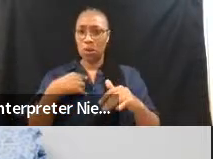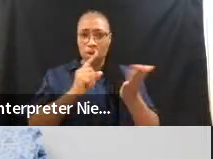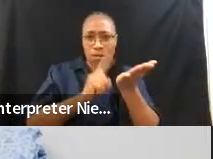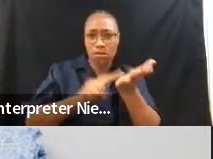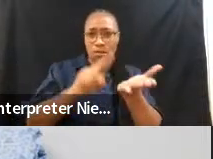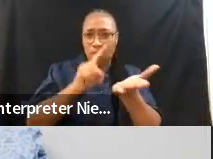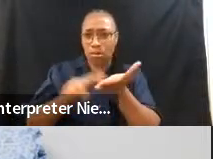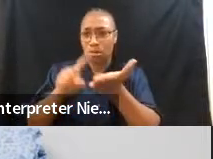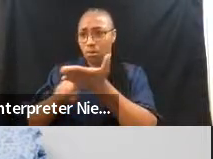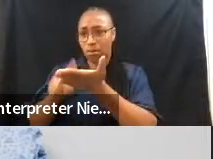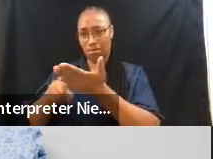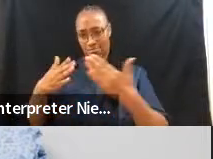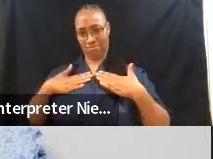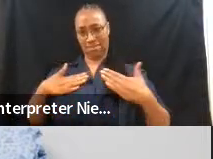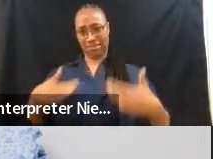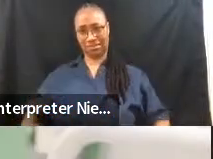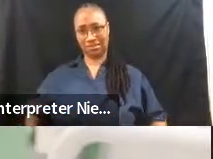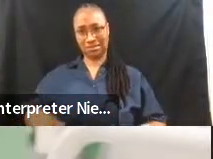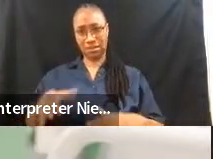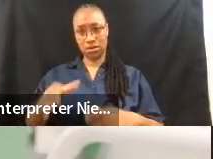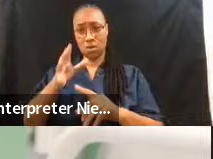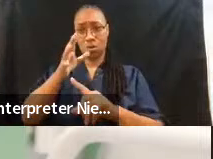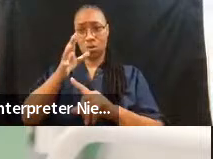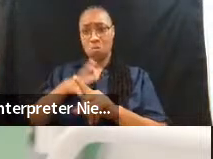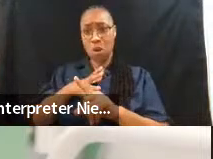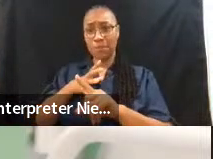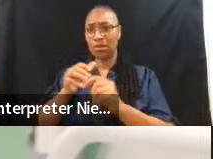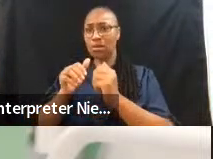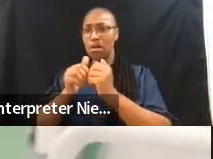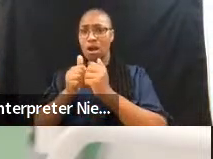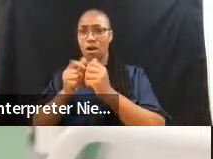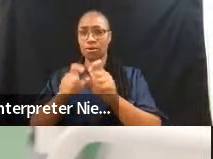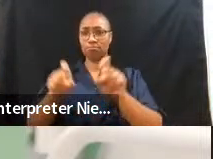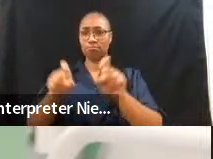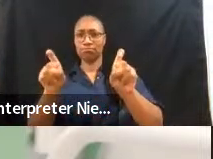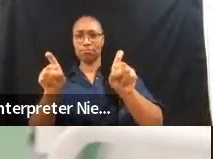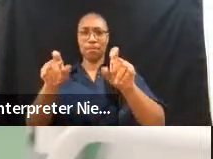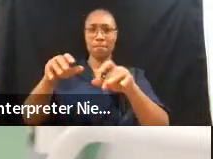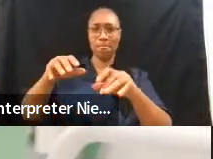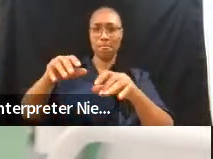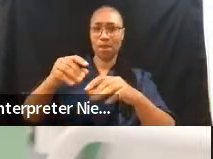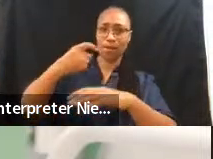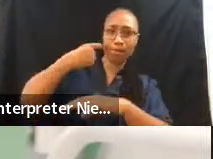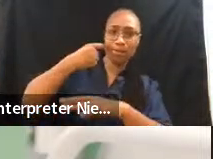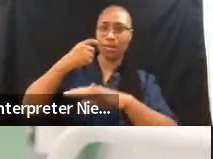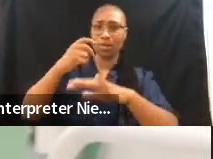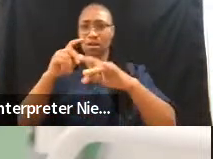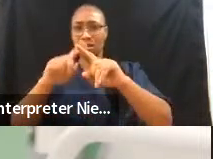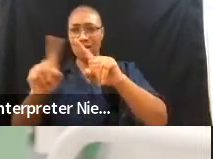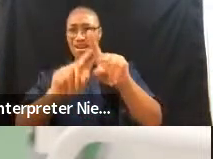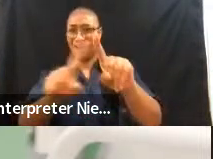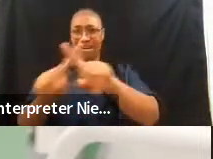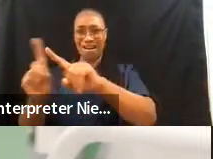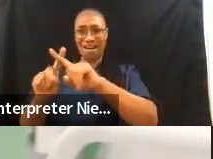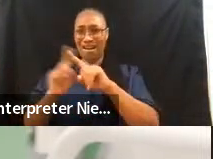examination. Next slide. The same is true for examination